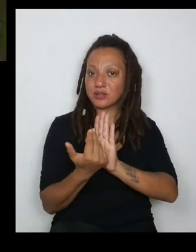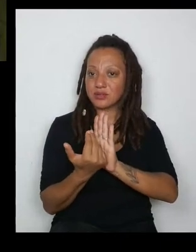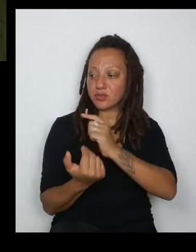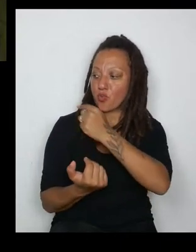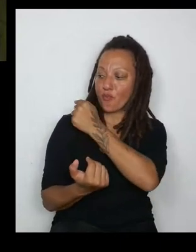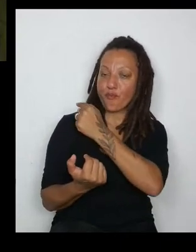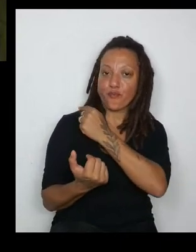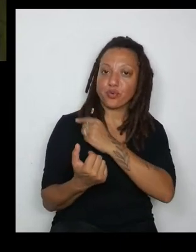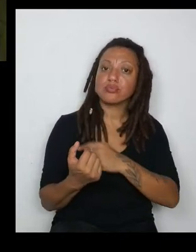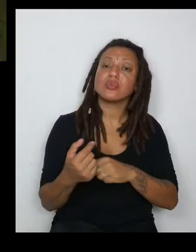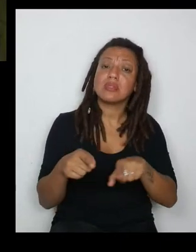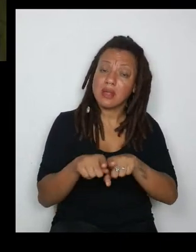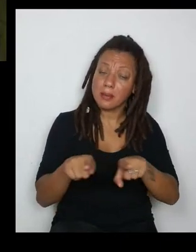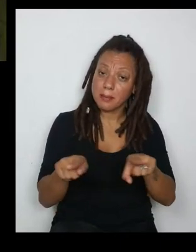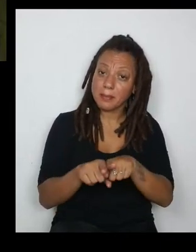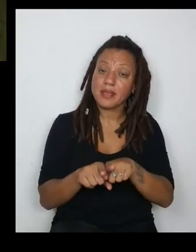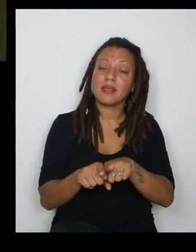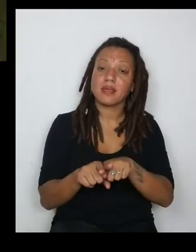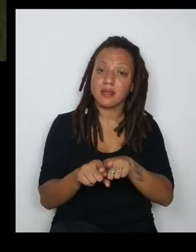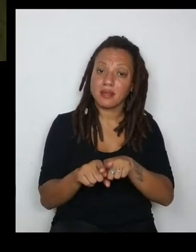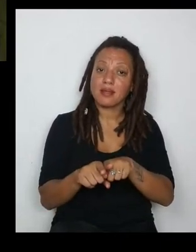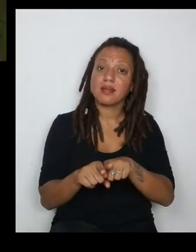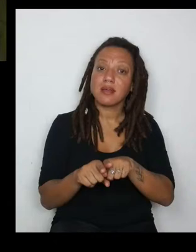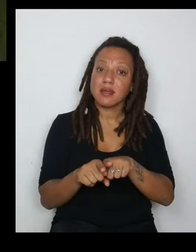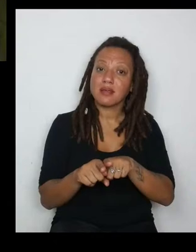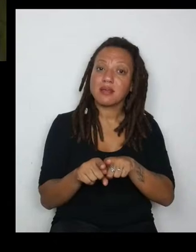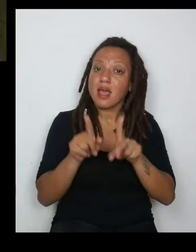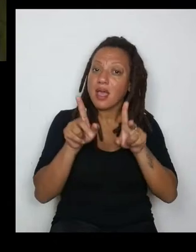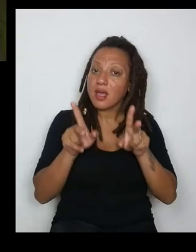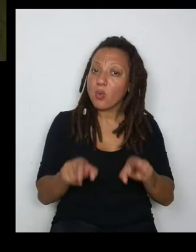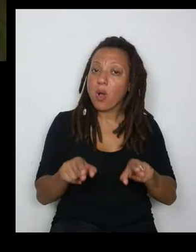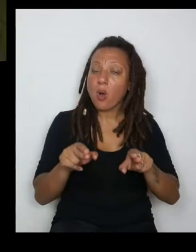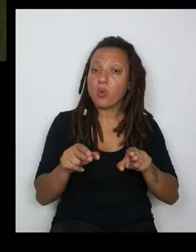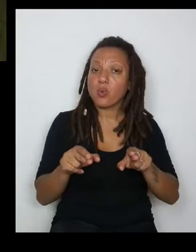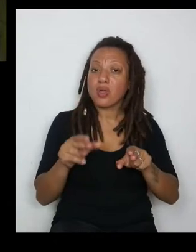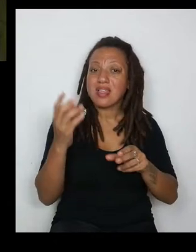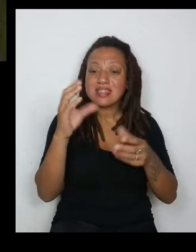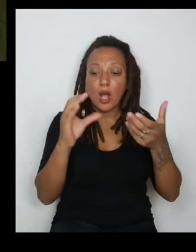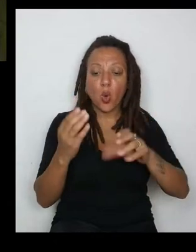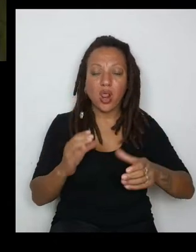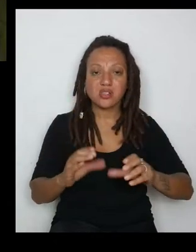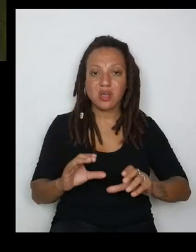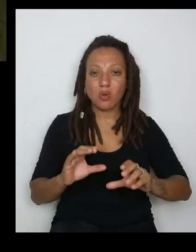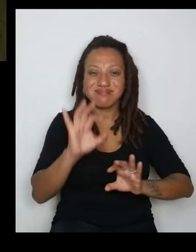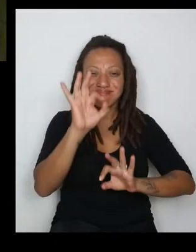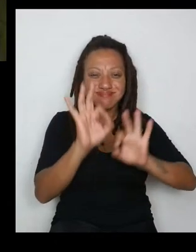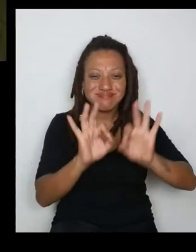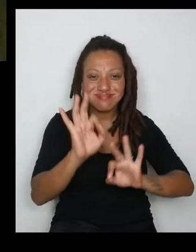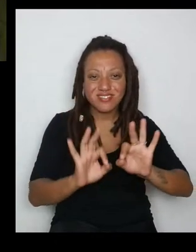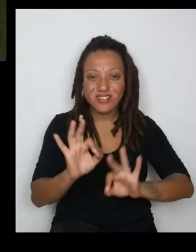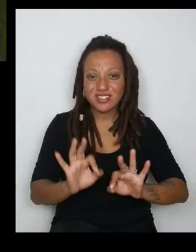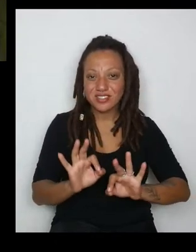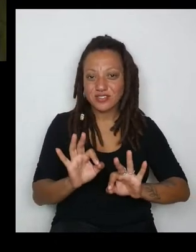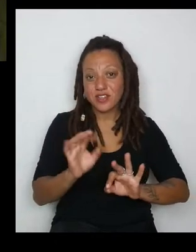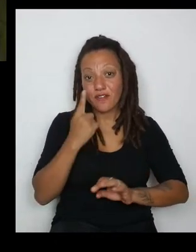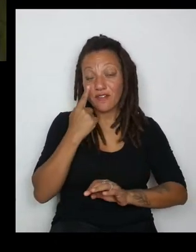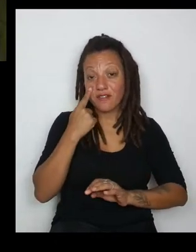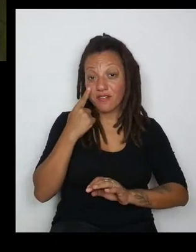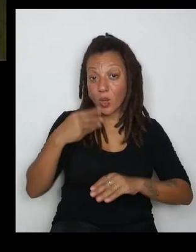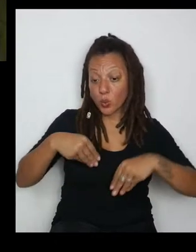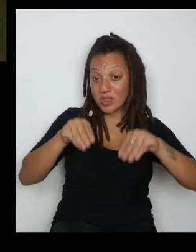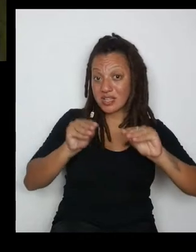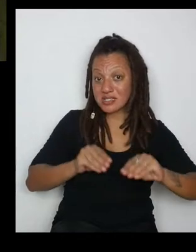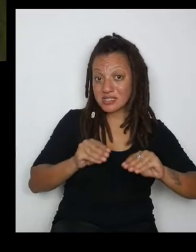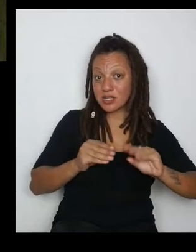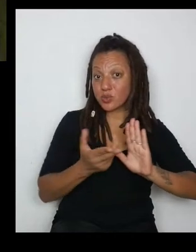a piece of decorative uh adornment here it's migrated into the space of the picture itself the frame of the painting